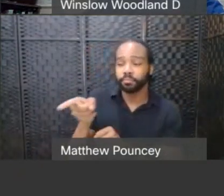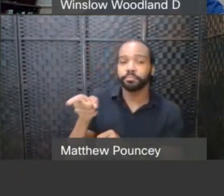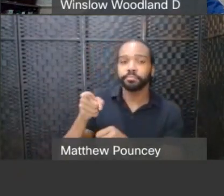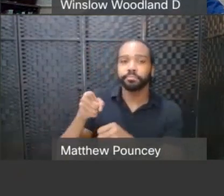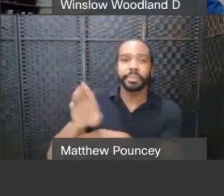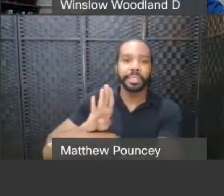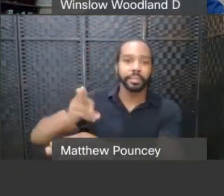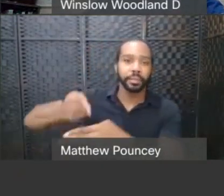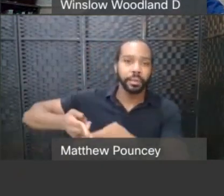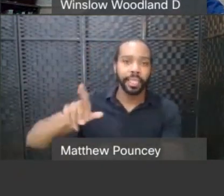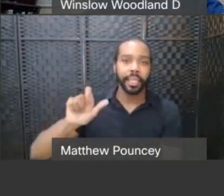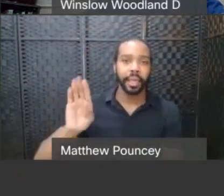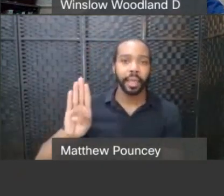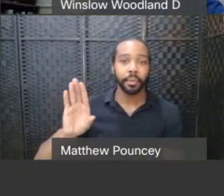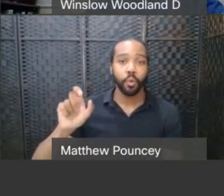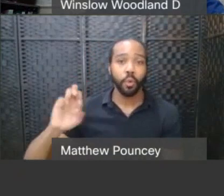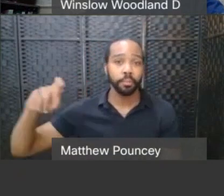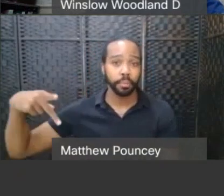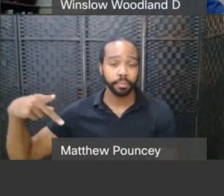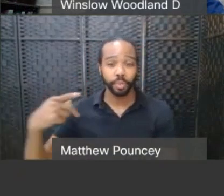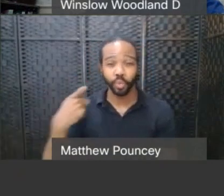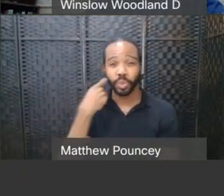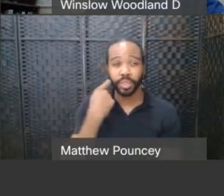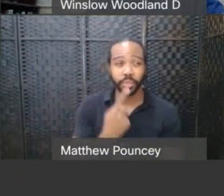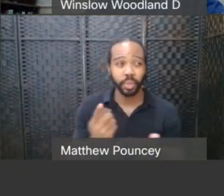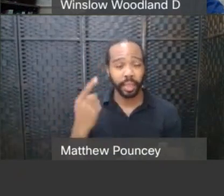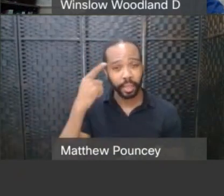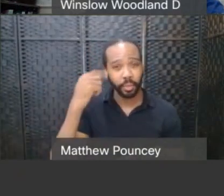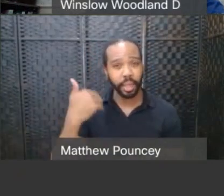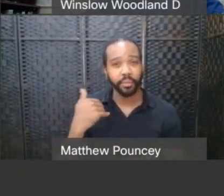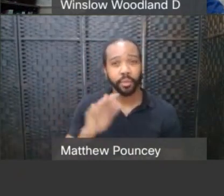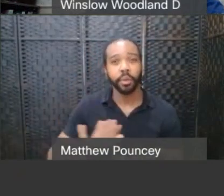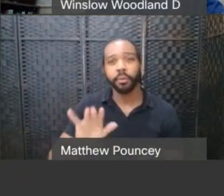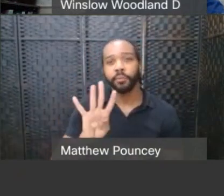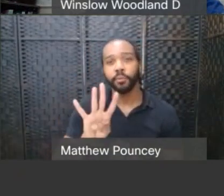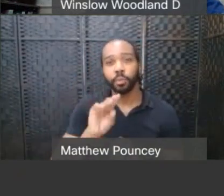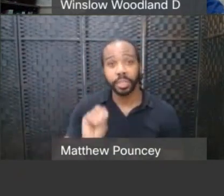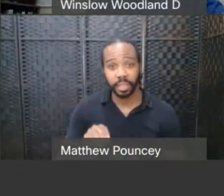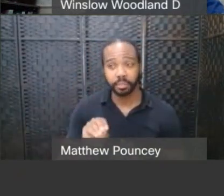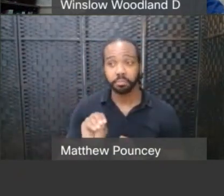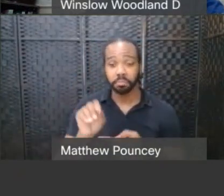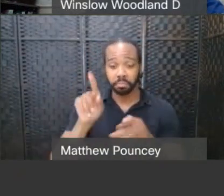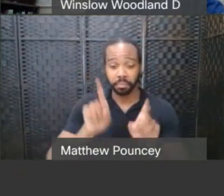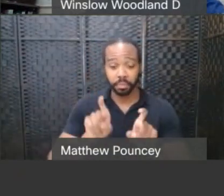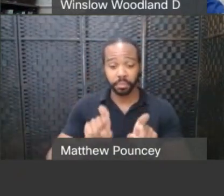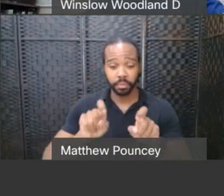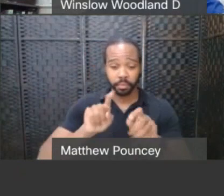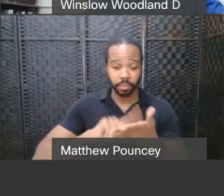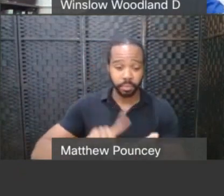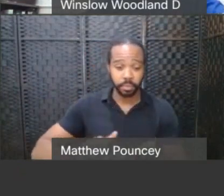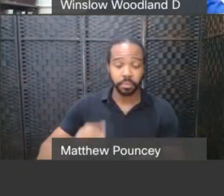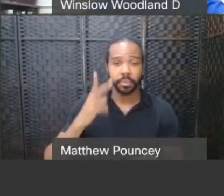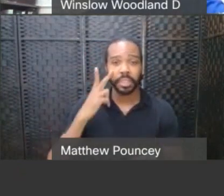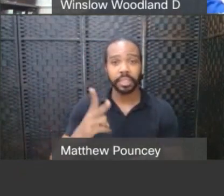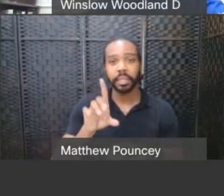this past week, we've had, it's like 4% of what's been sequenced were the Delta variant. So that doesn't